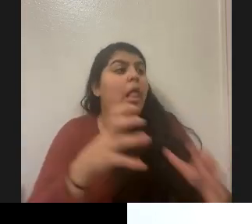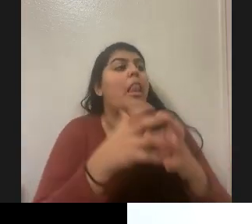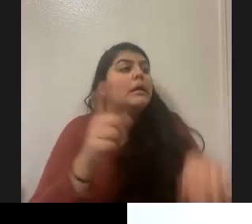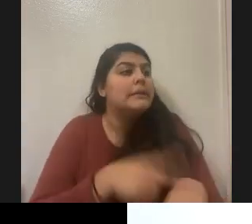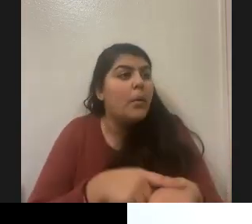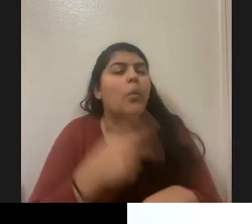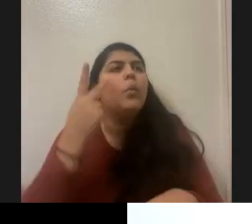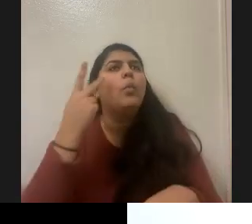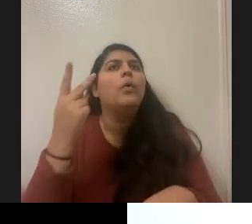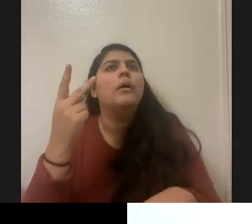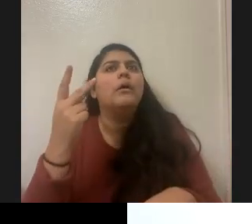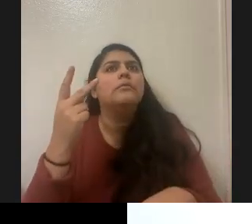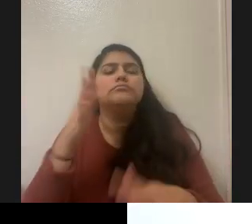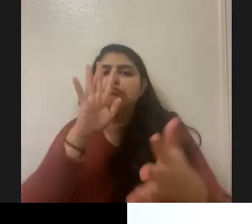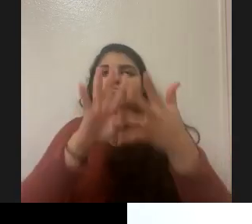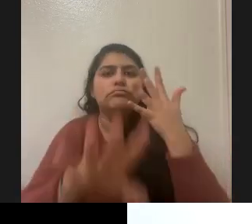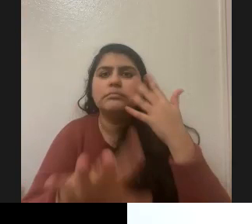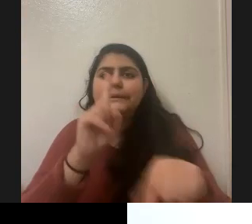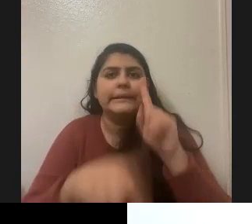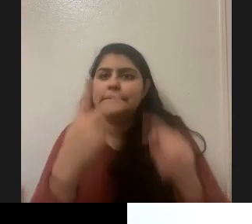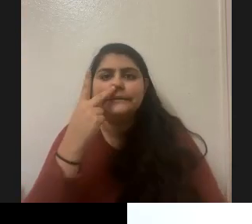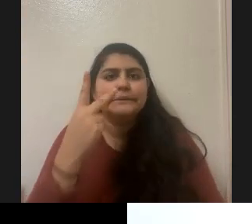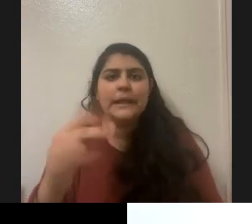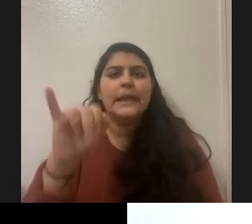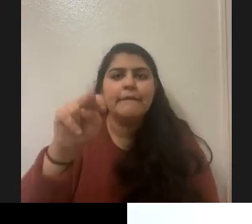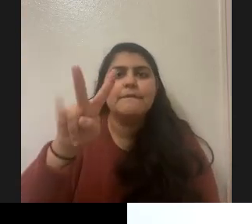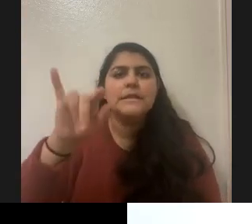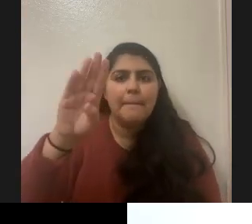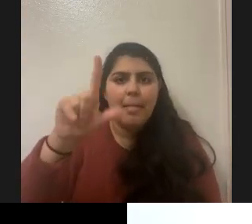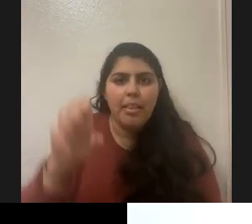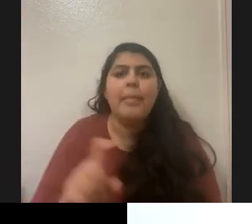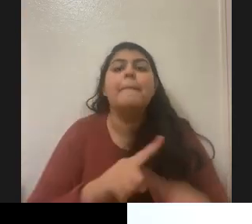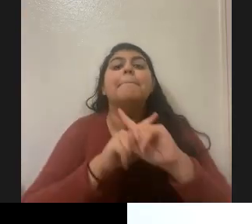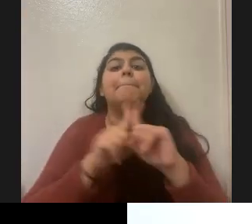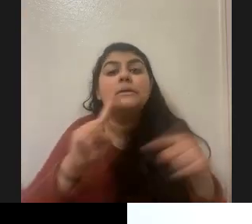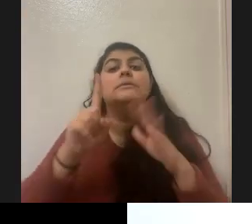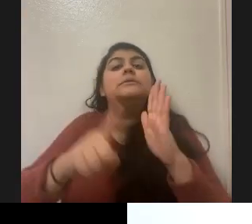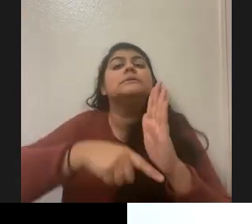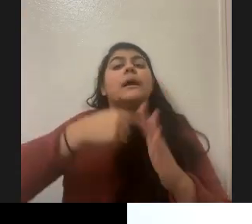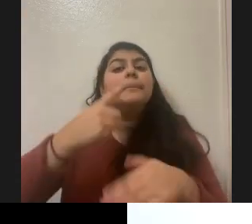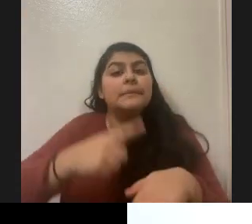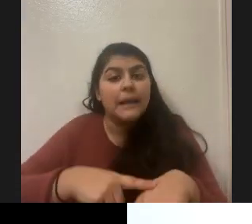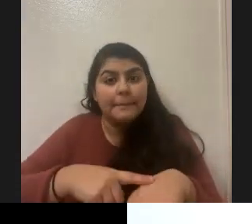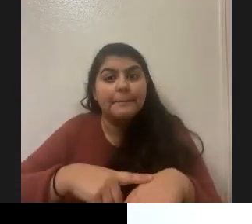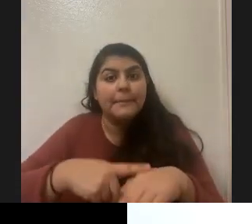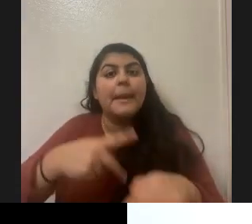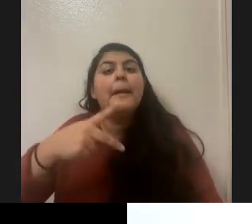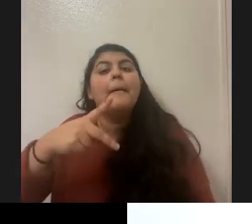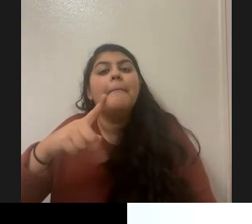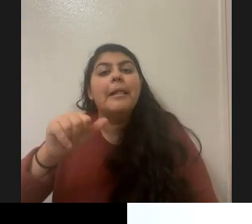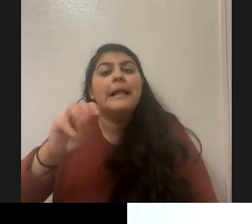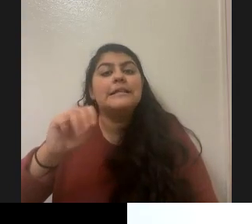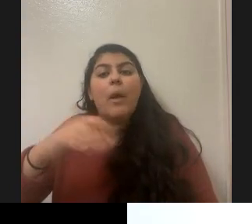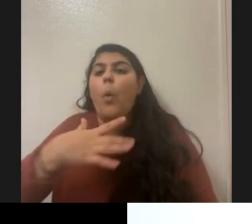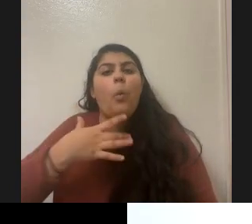actually looks invisible, but there are sometimes, like when I mentioned that the plasma doesn't like to be